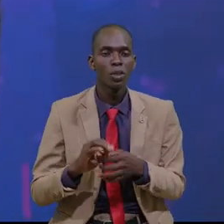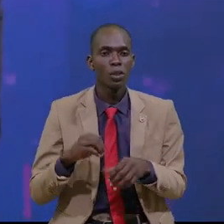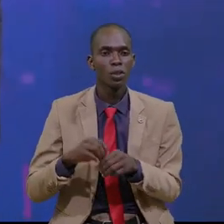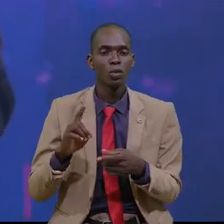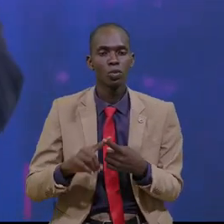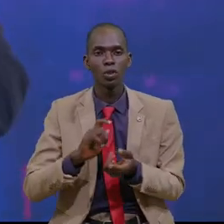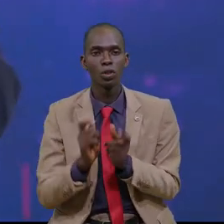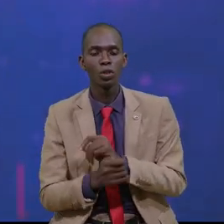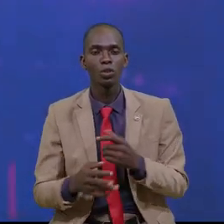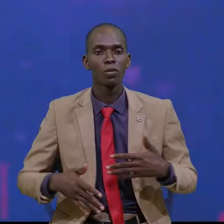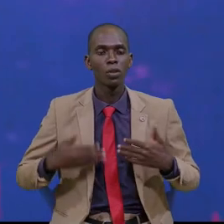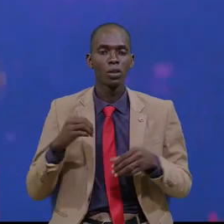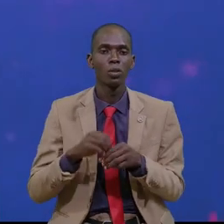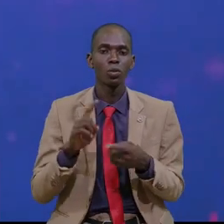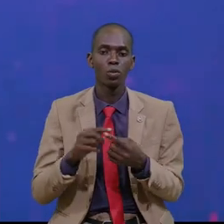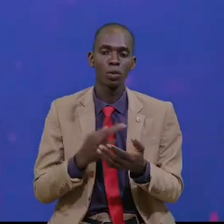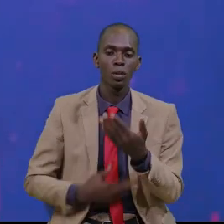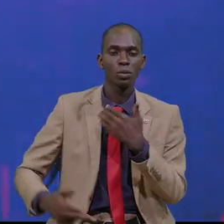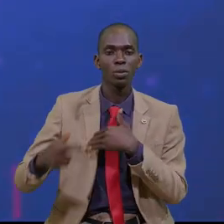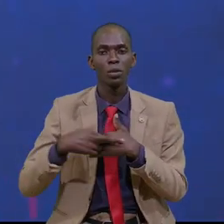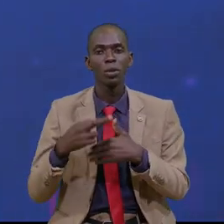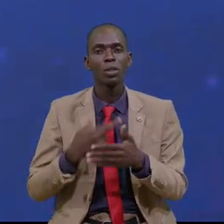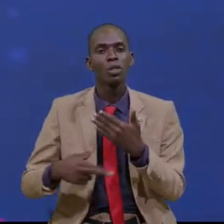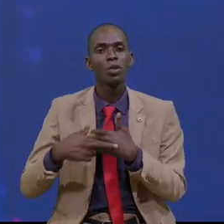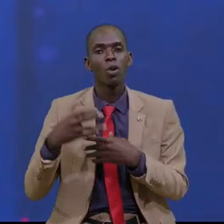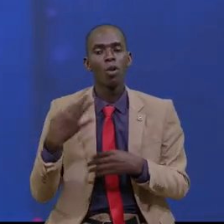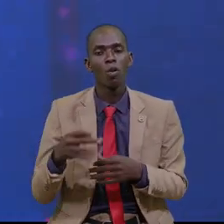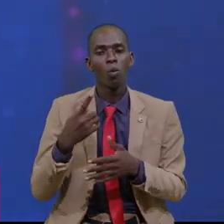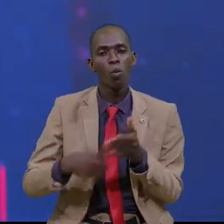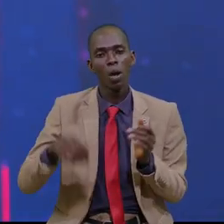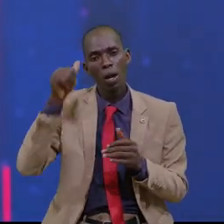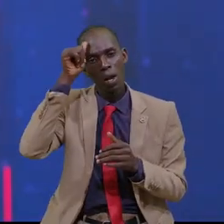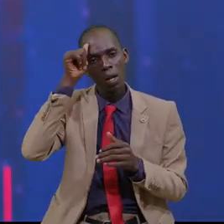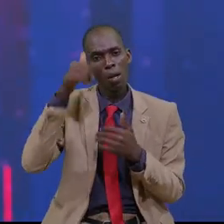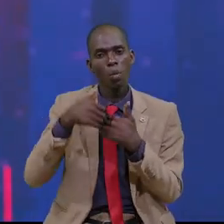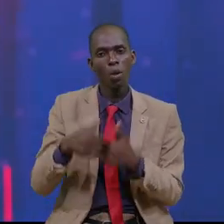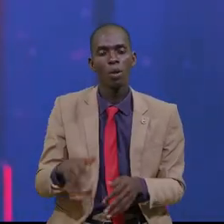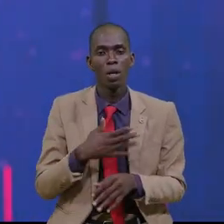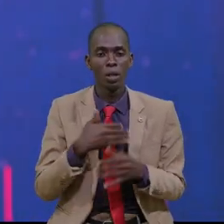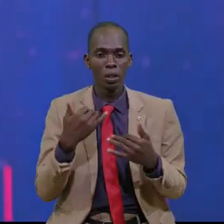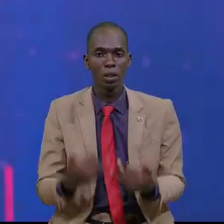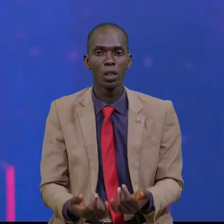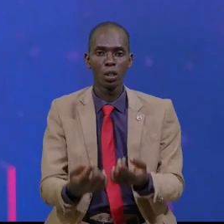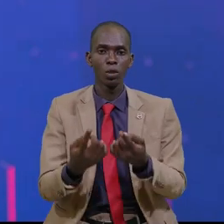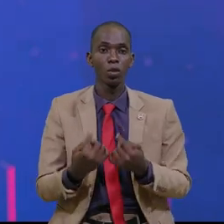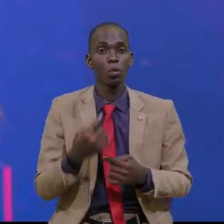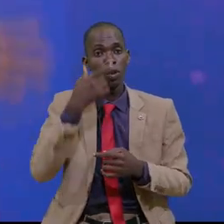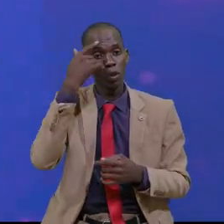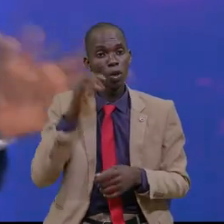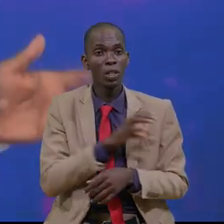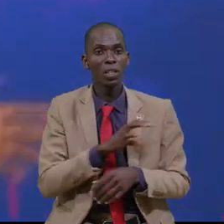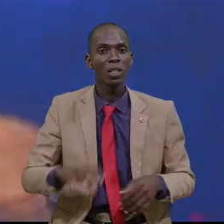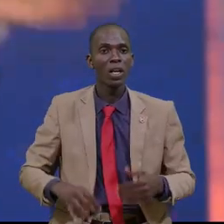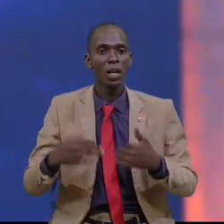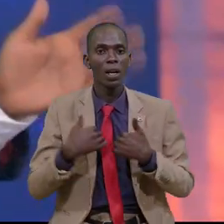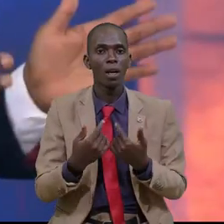into restoration, restoration of what Adam lost. And now we come because Christ has come to